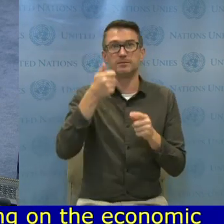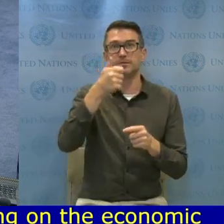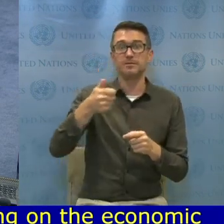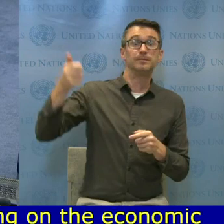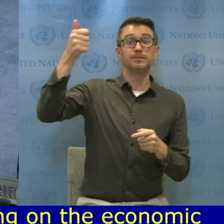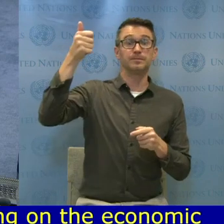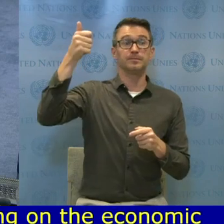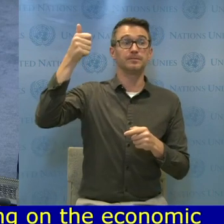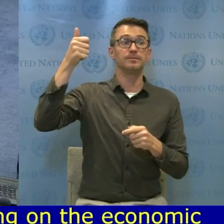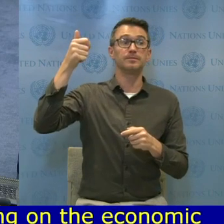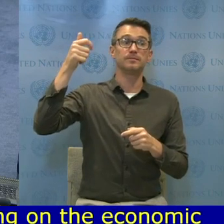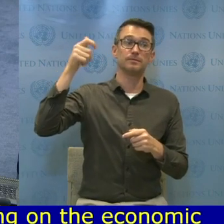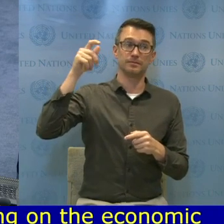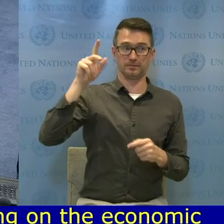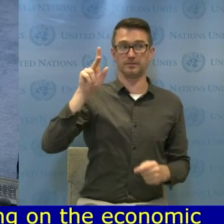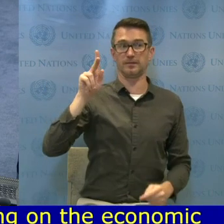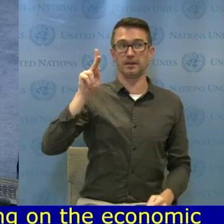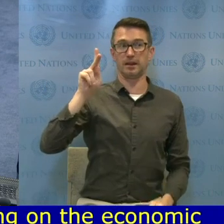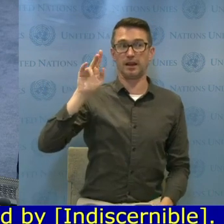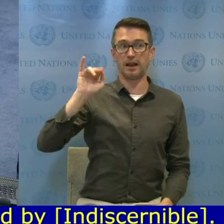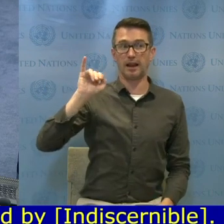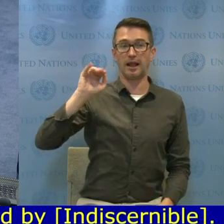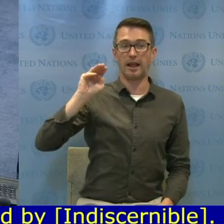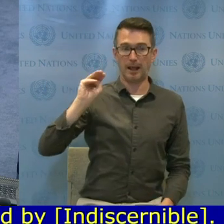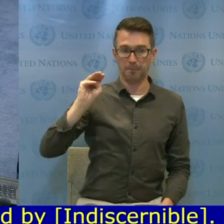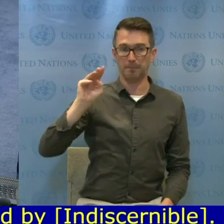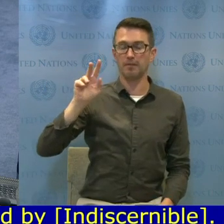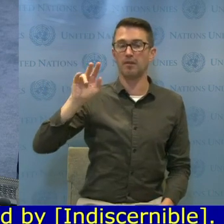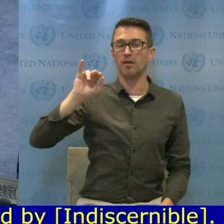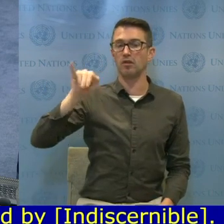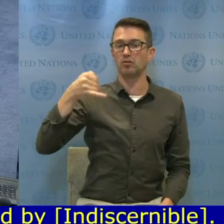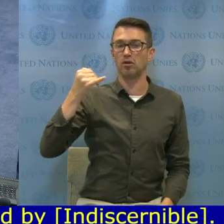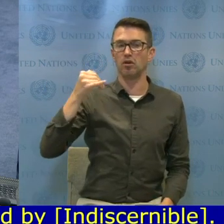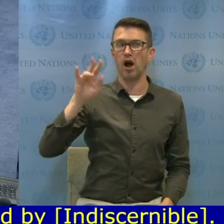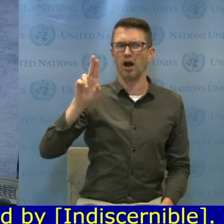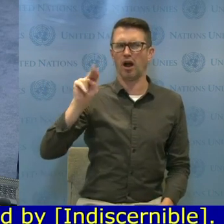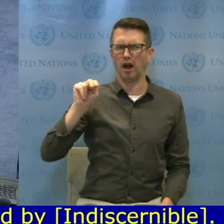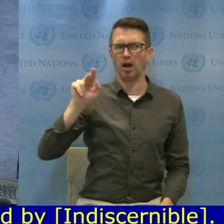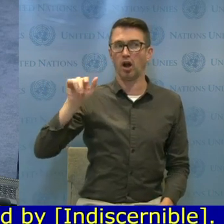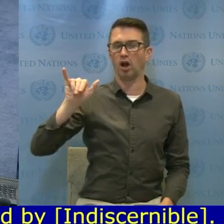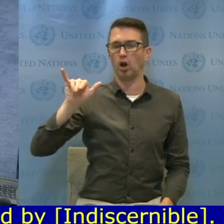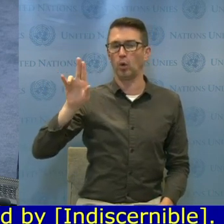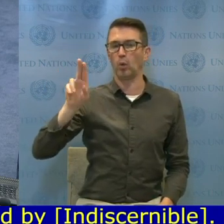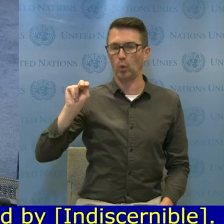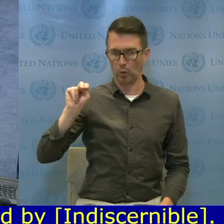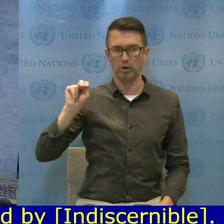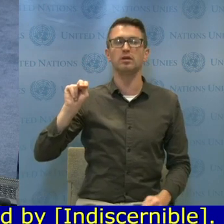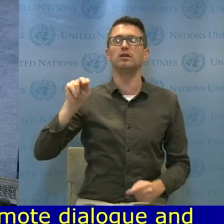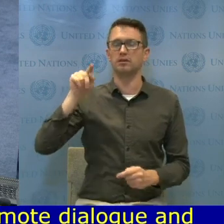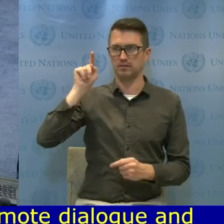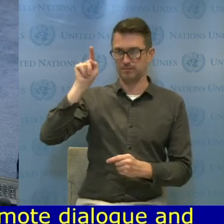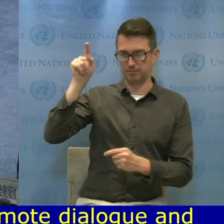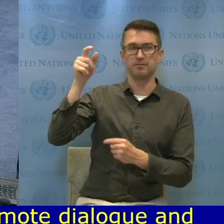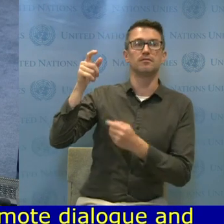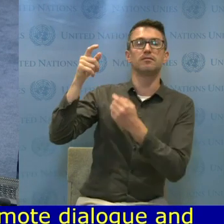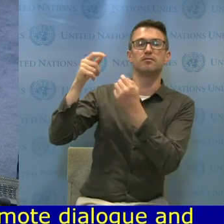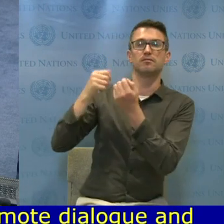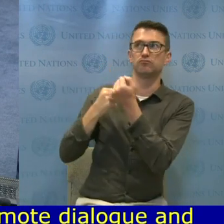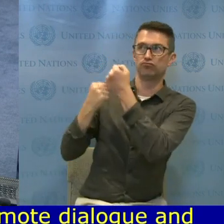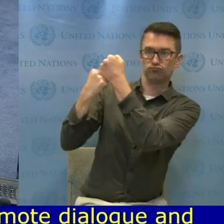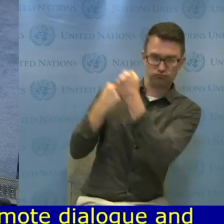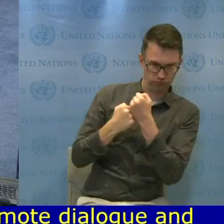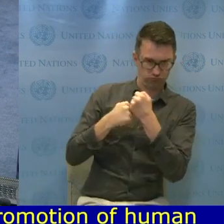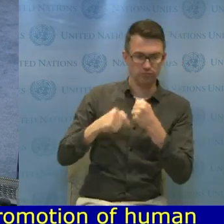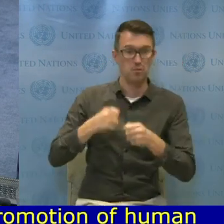and promotion of genuine human rights. However, DPRK totally rejects the politicization, selectivity, and double standard of the